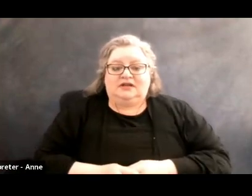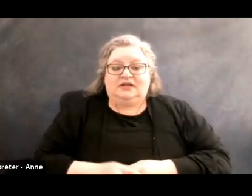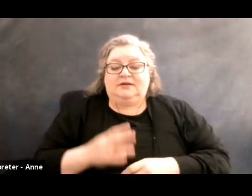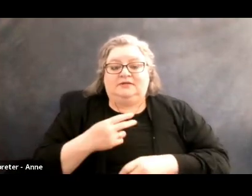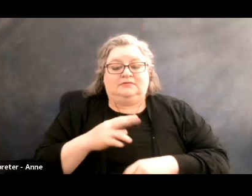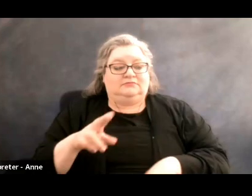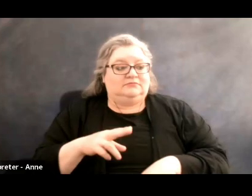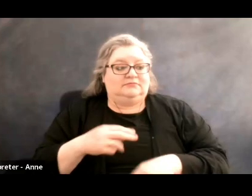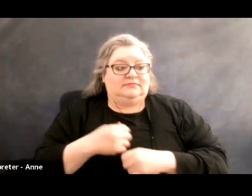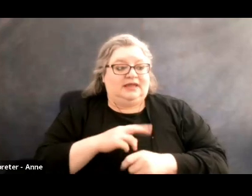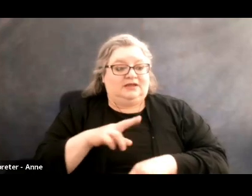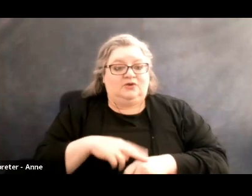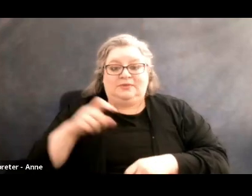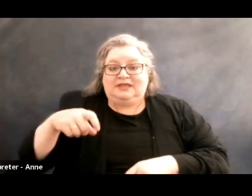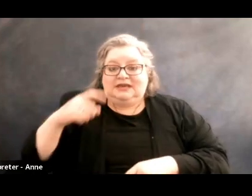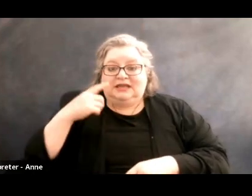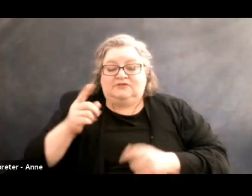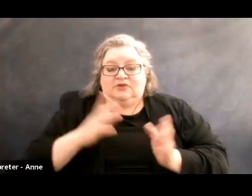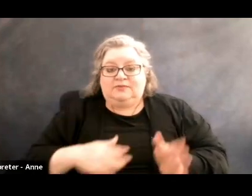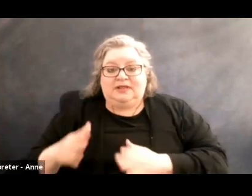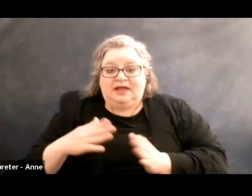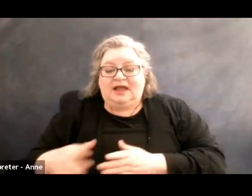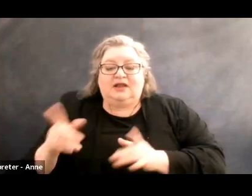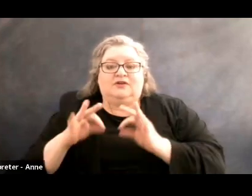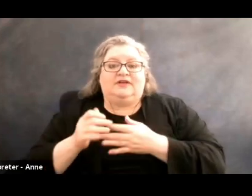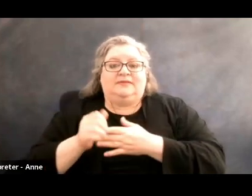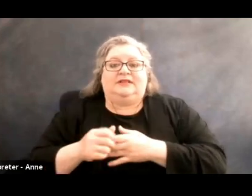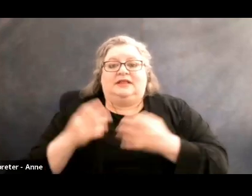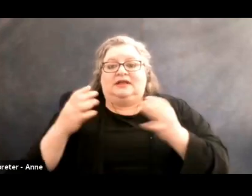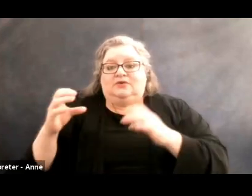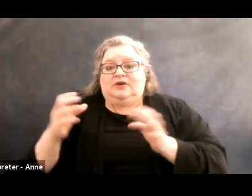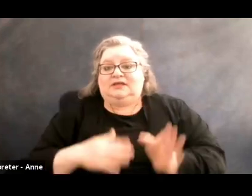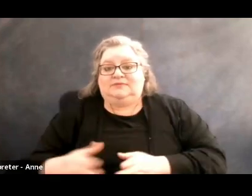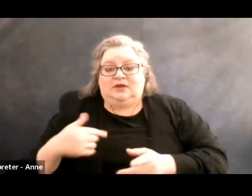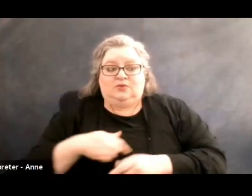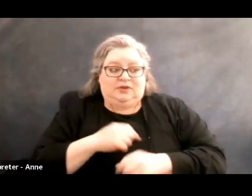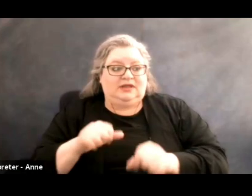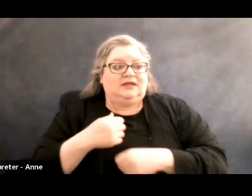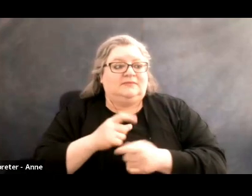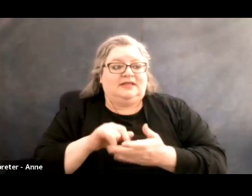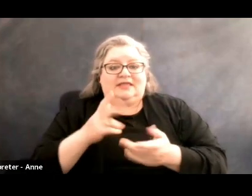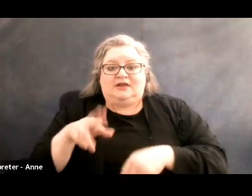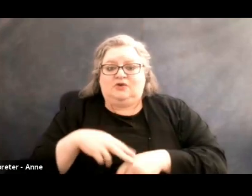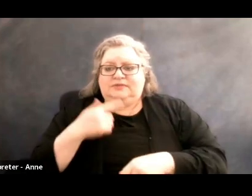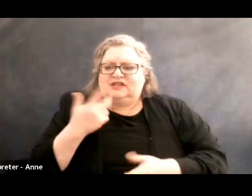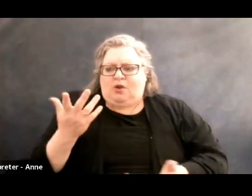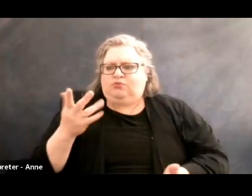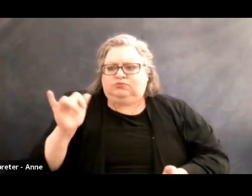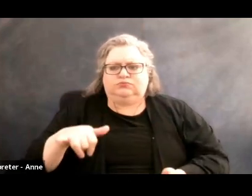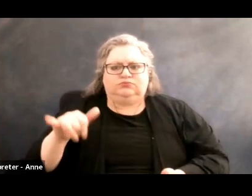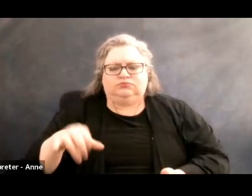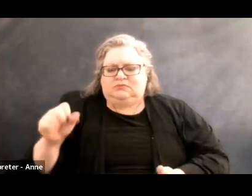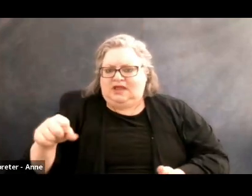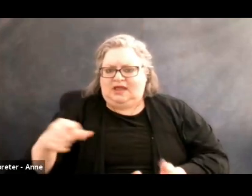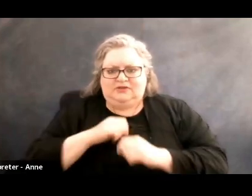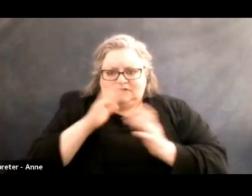safety plan or a crisis, a family-led crisis plan. But we can normalize that. We can say, yeah, there's